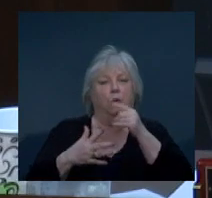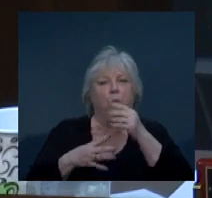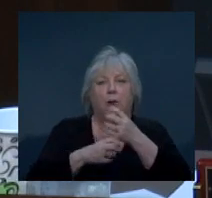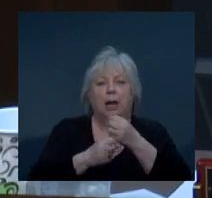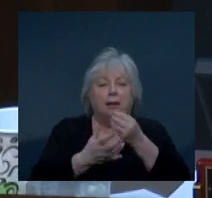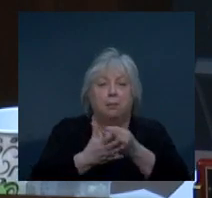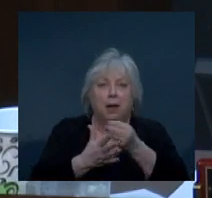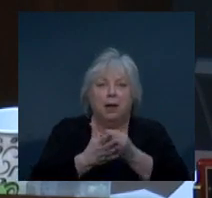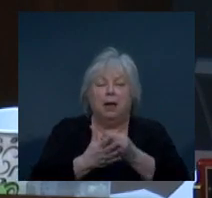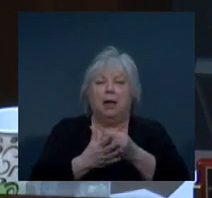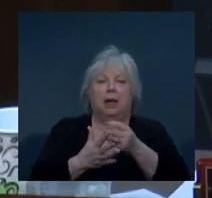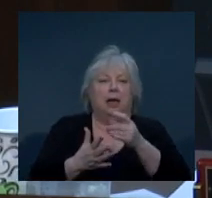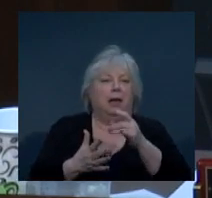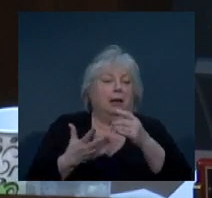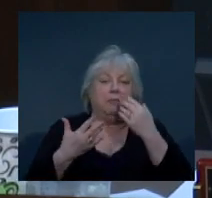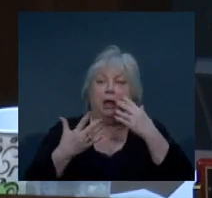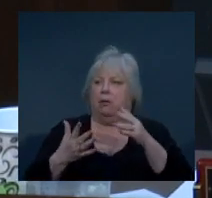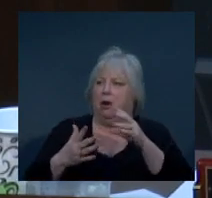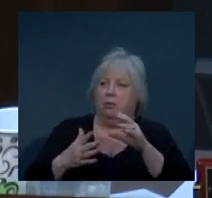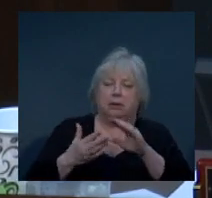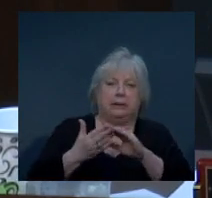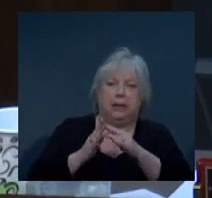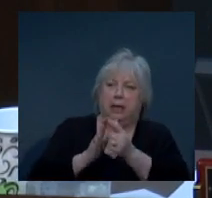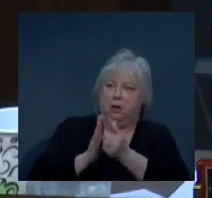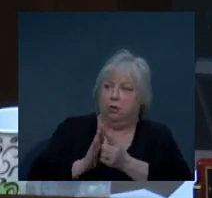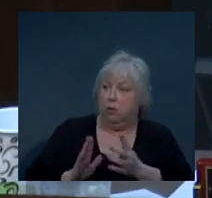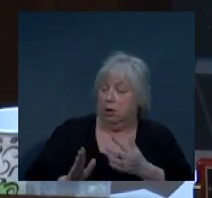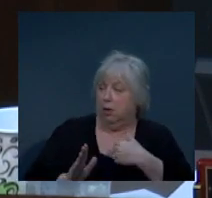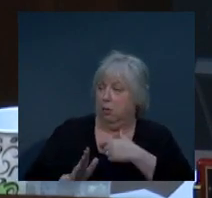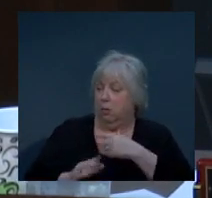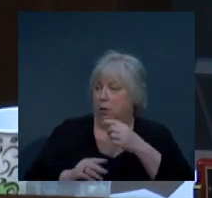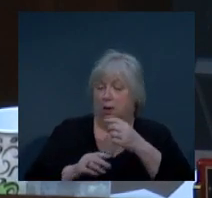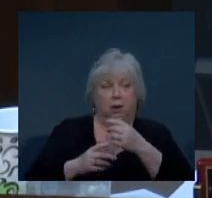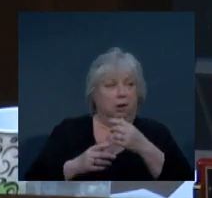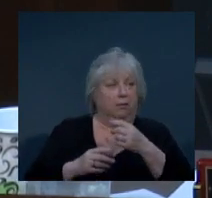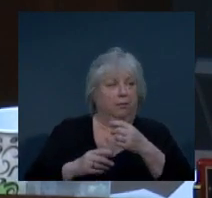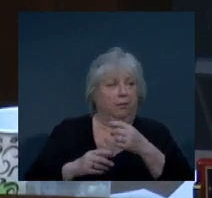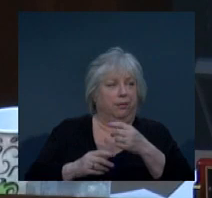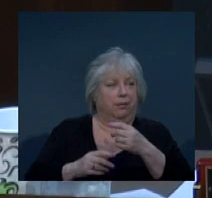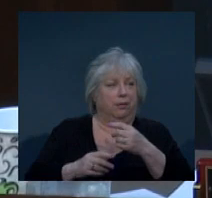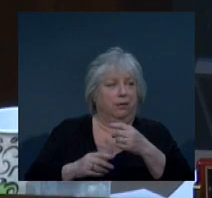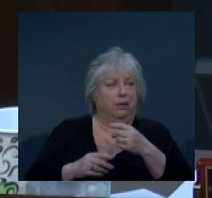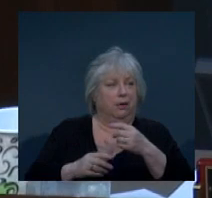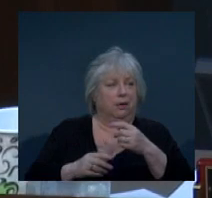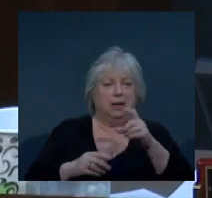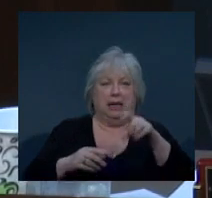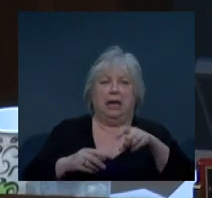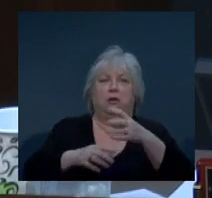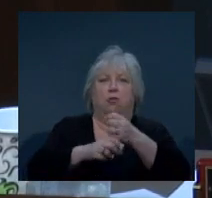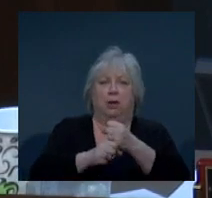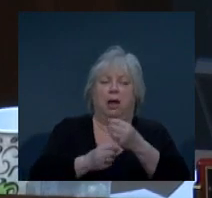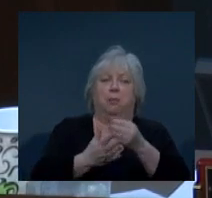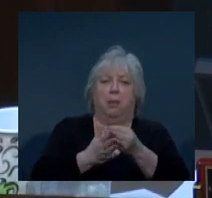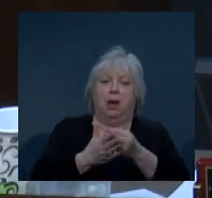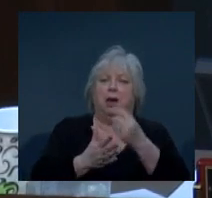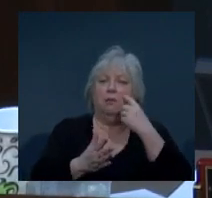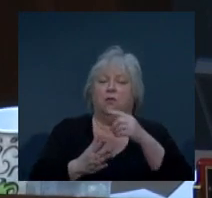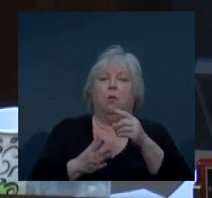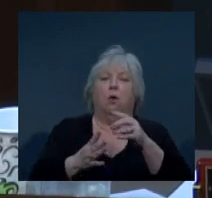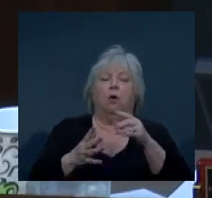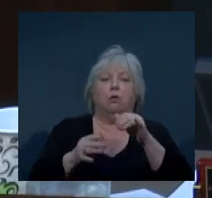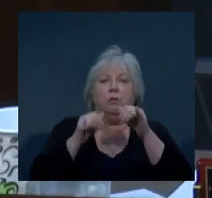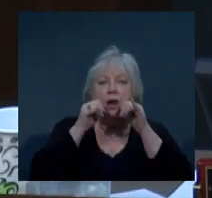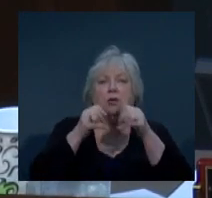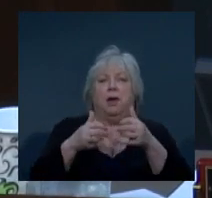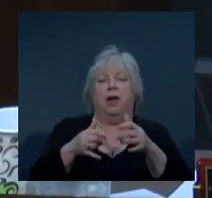revenue. If at all, City Attorney Bruce or Mayor, we can get revenue from the parking of the Razorback football games there, but it happens.